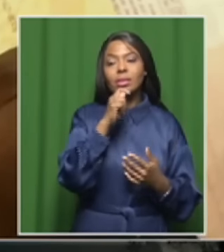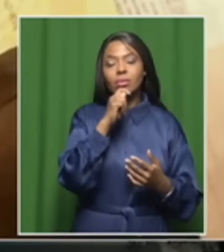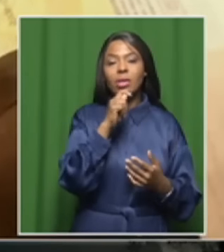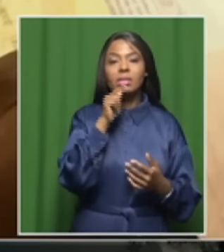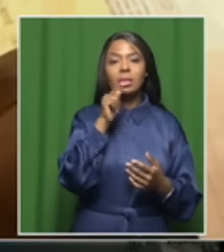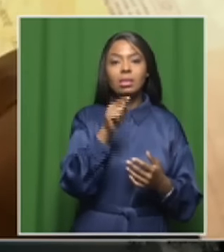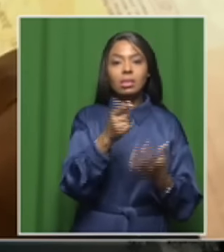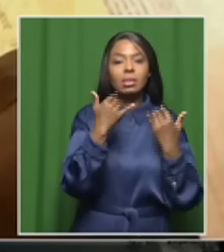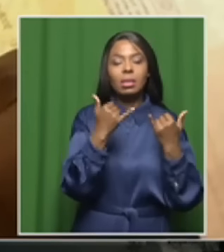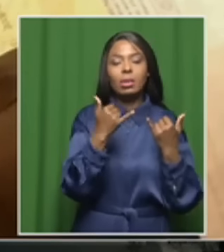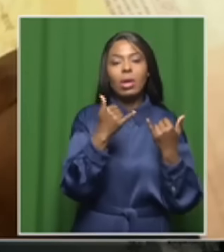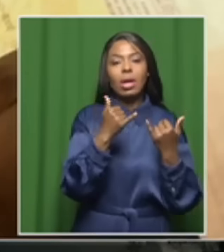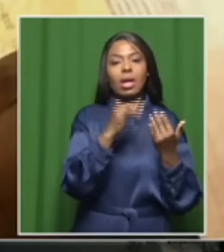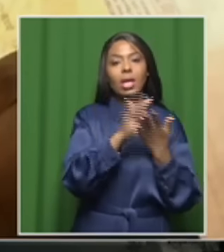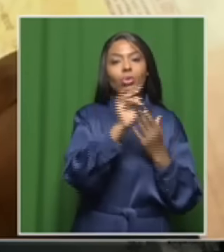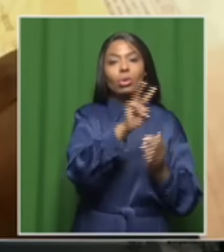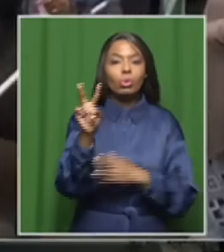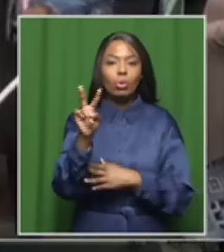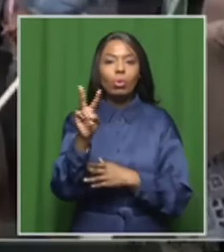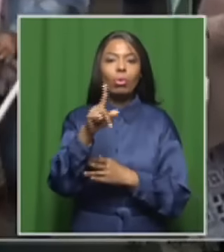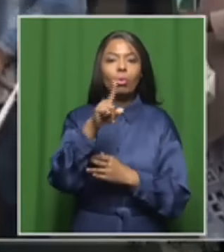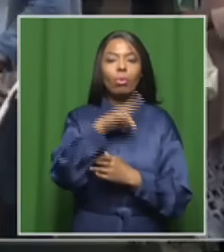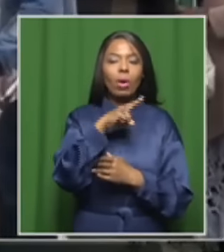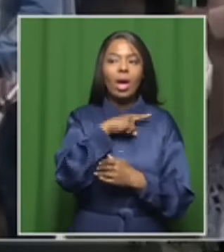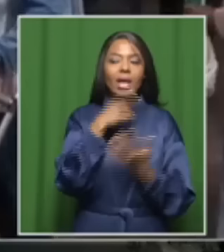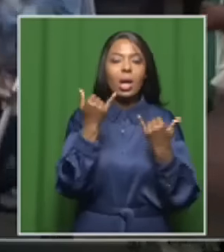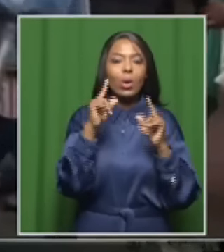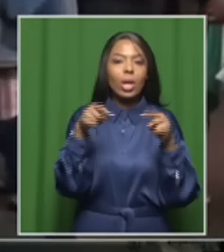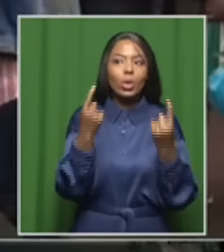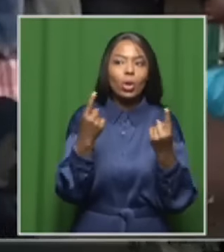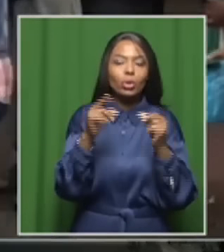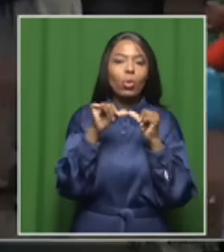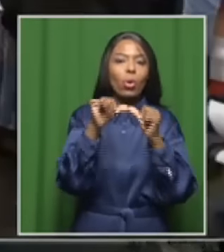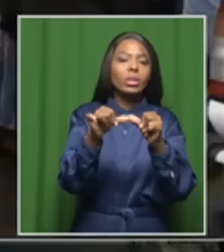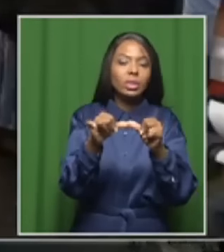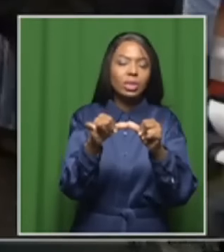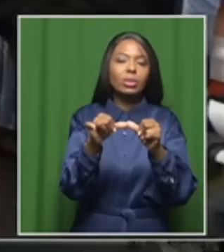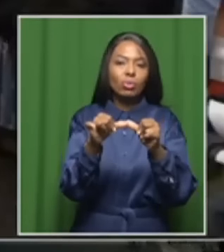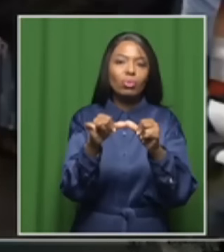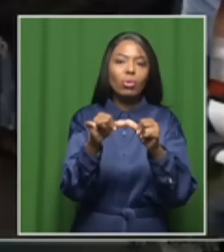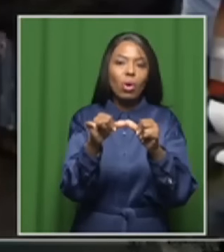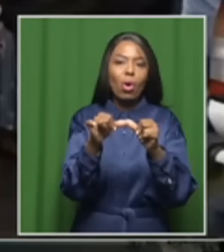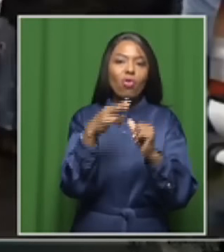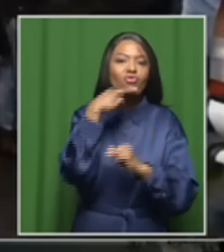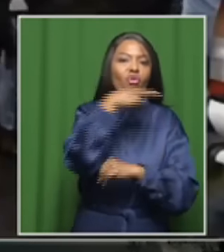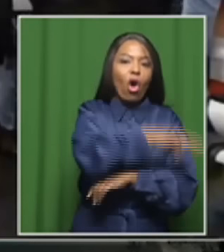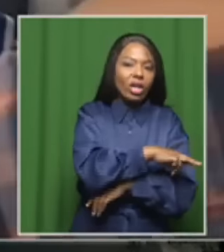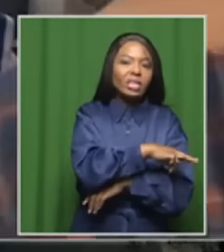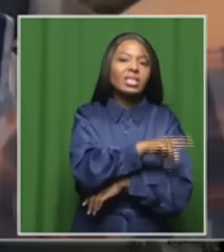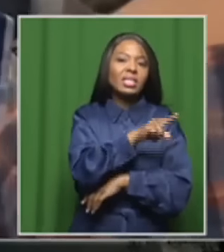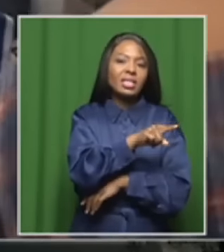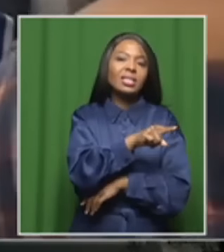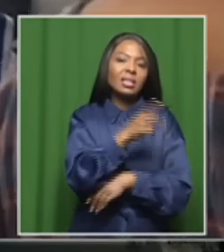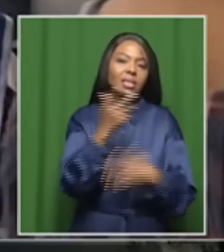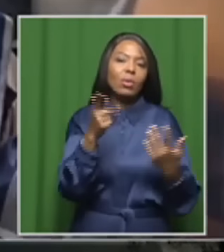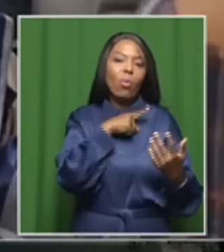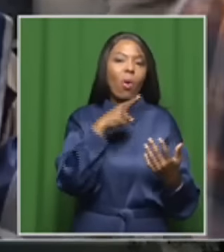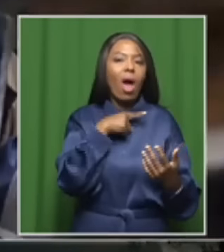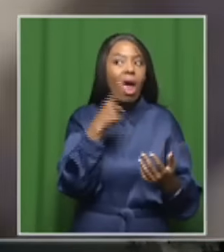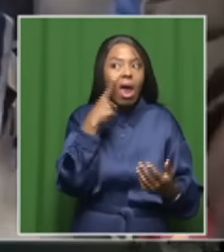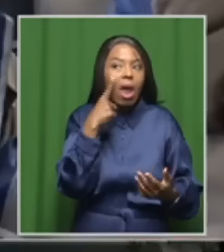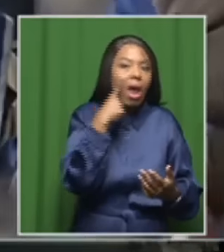Because you cannot continue with the sort of fraud that we are seeing